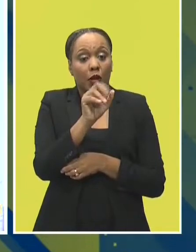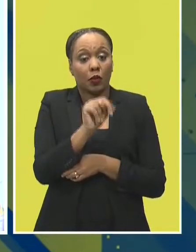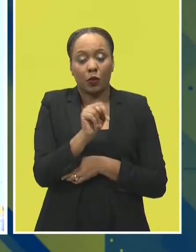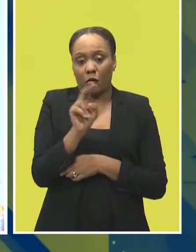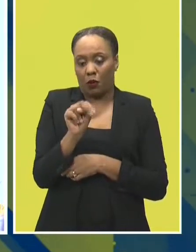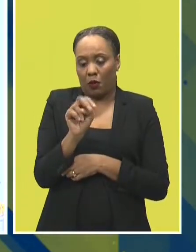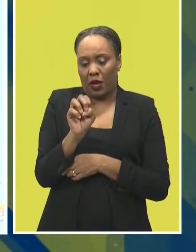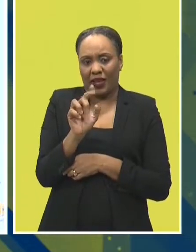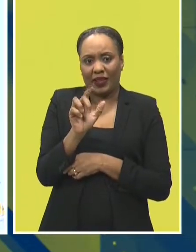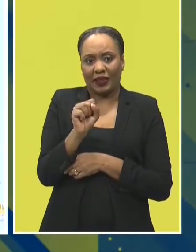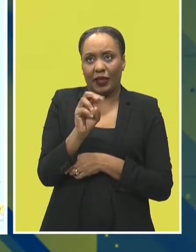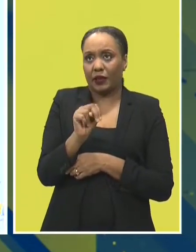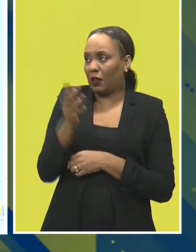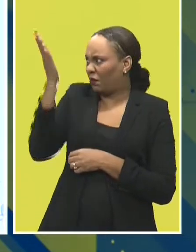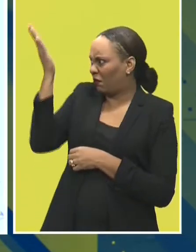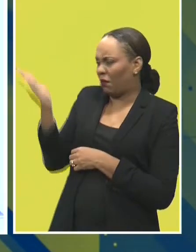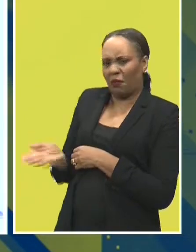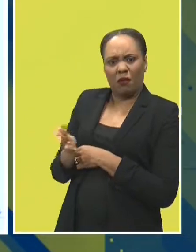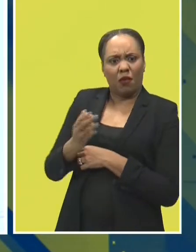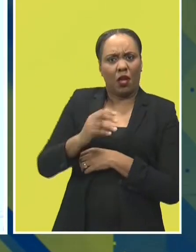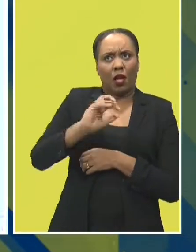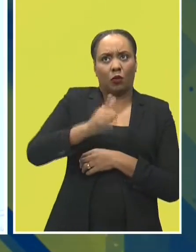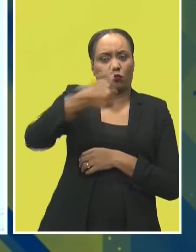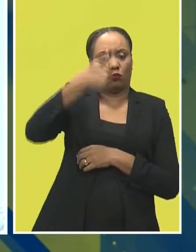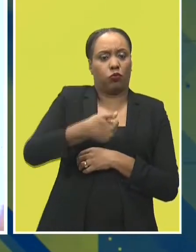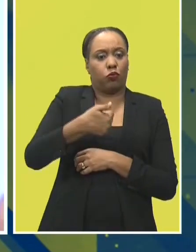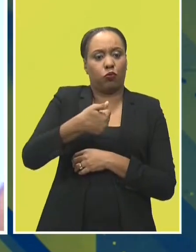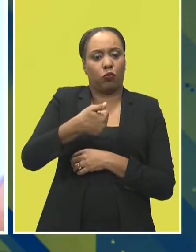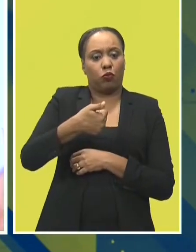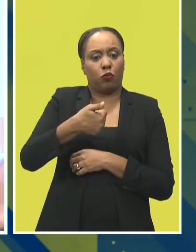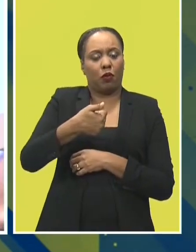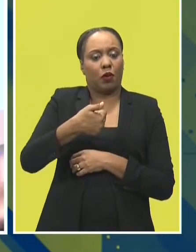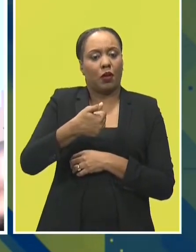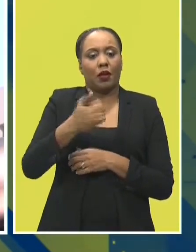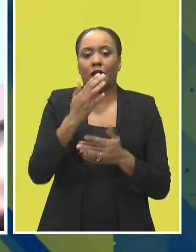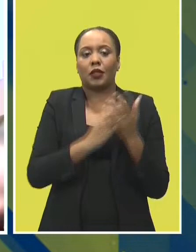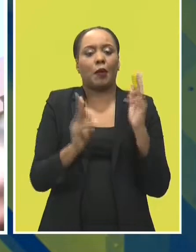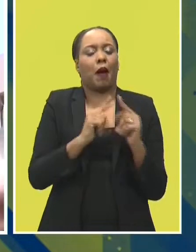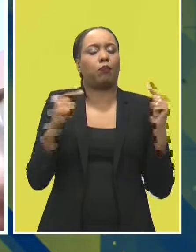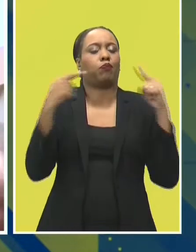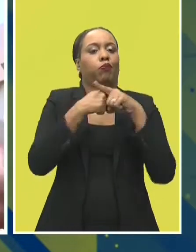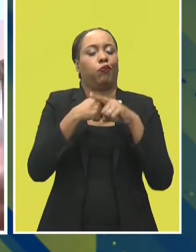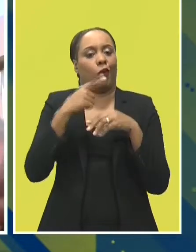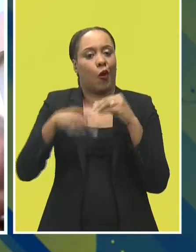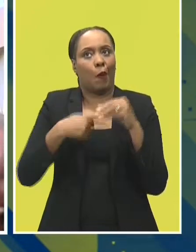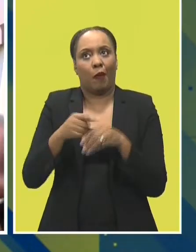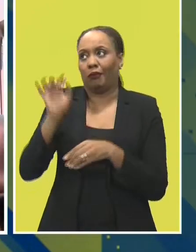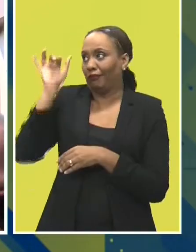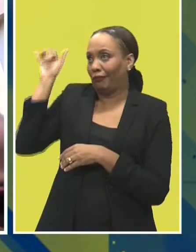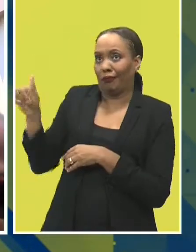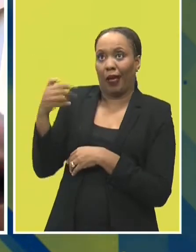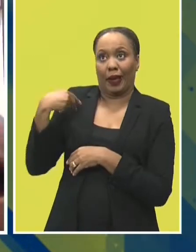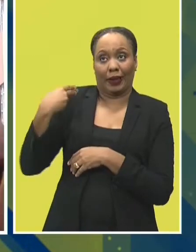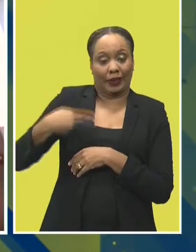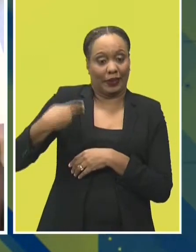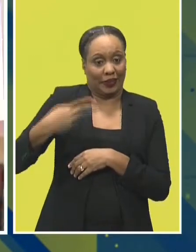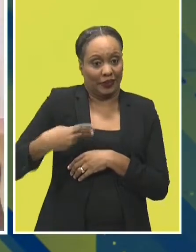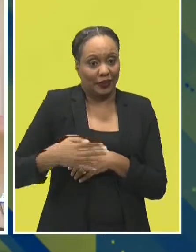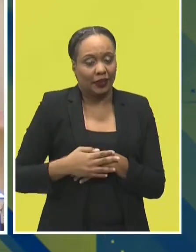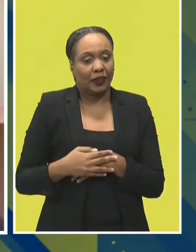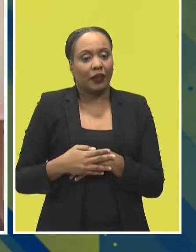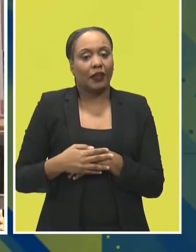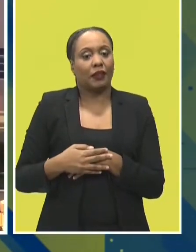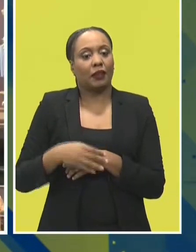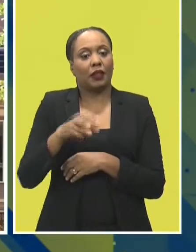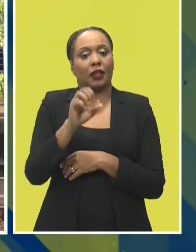One of the most distinguishable and controversial pieces of Barbadian history and heritage, the infamous